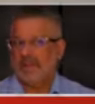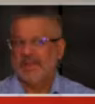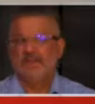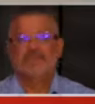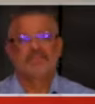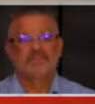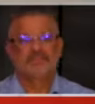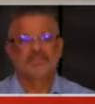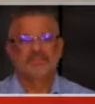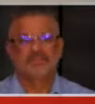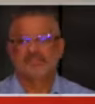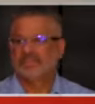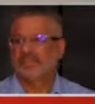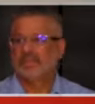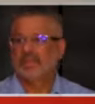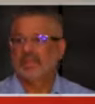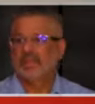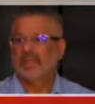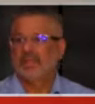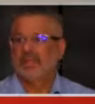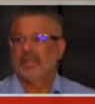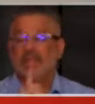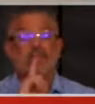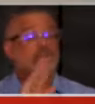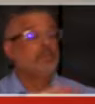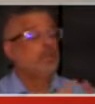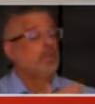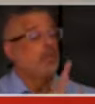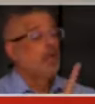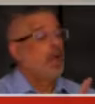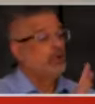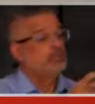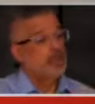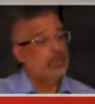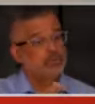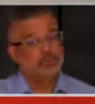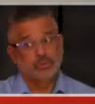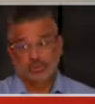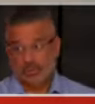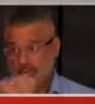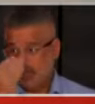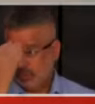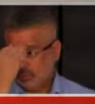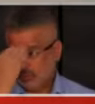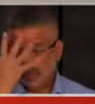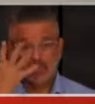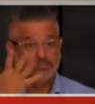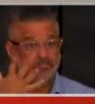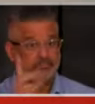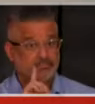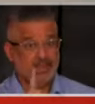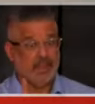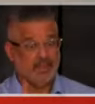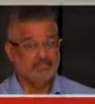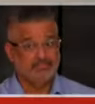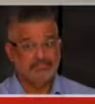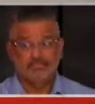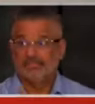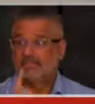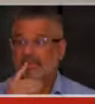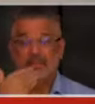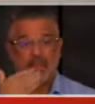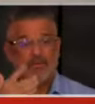CSU. And I was a community college transfer student. So I know the maze to that is not always easy. So